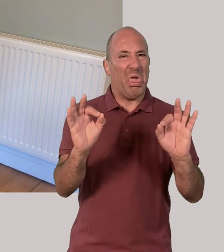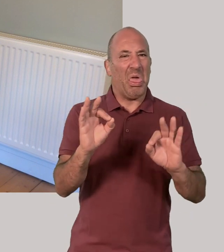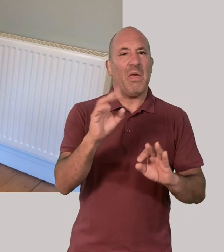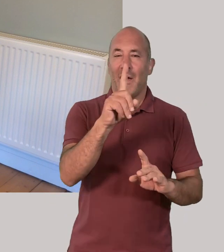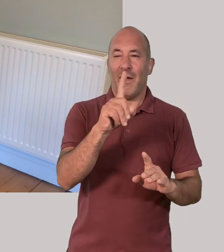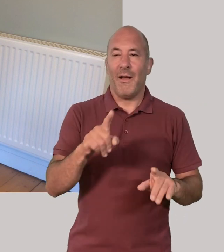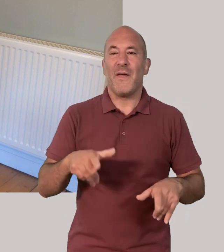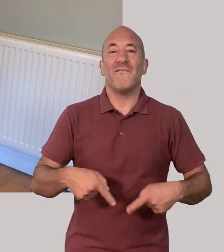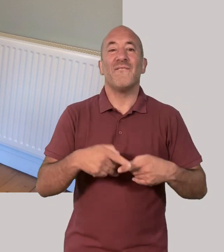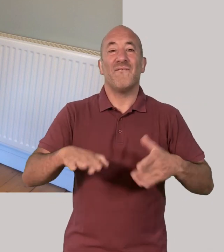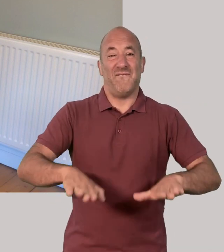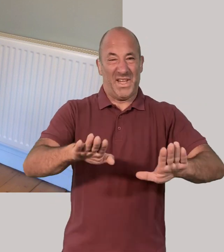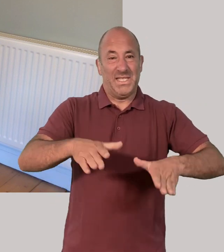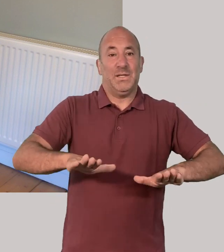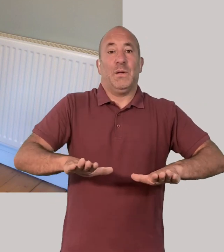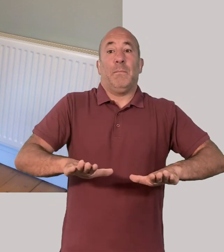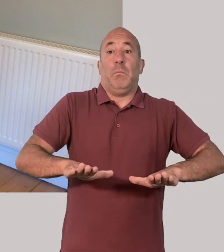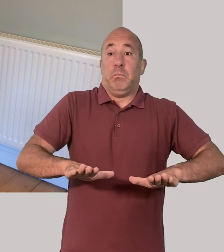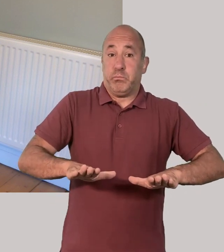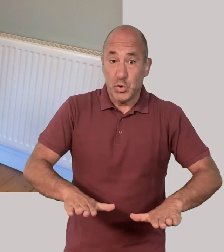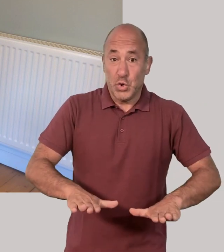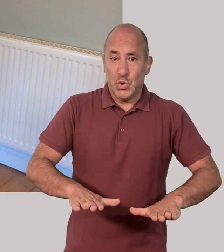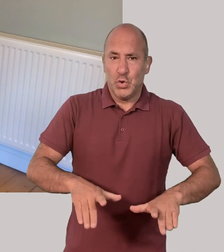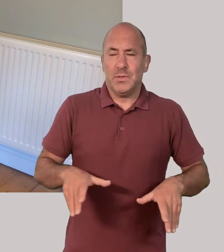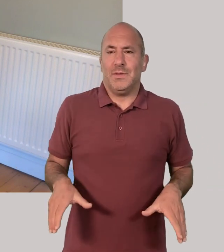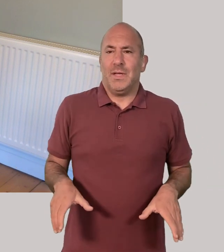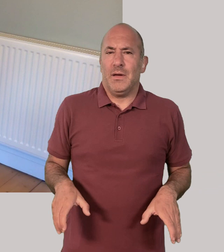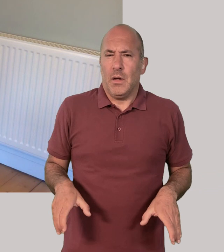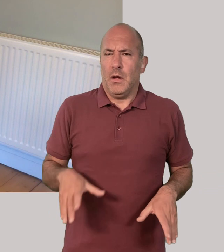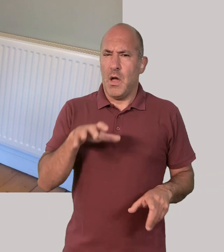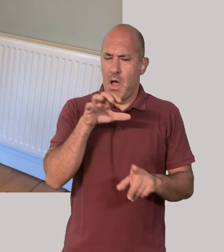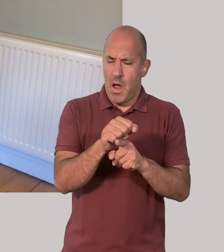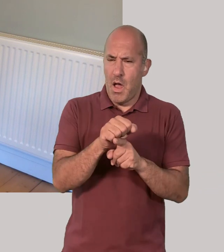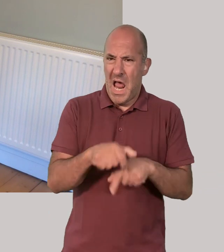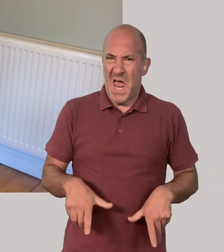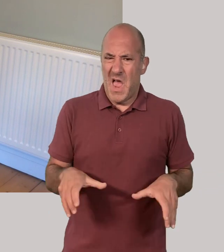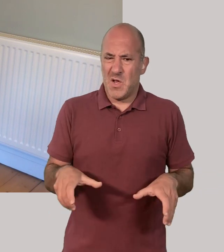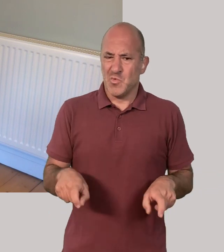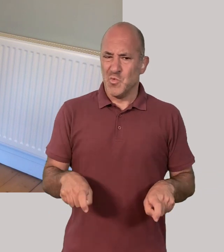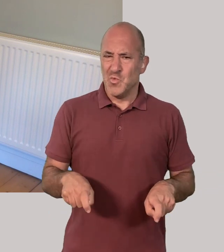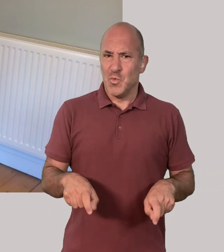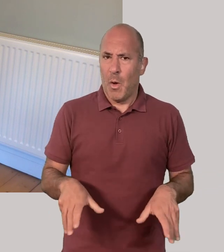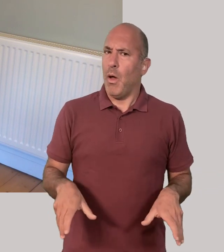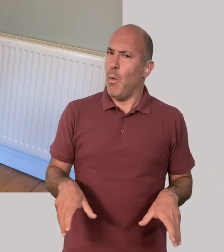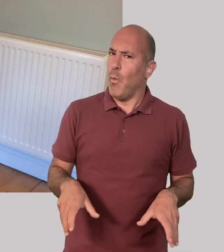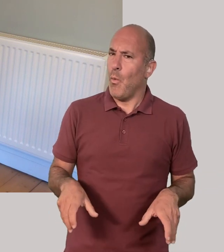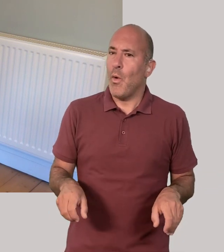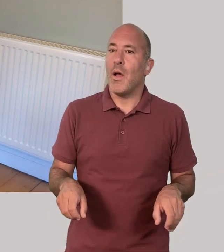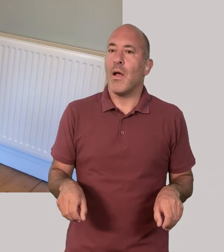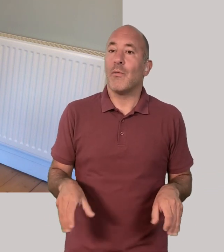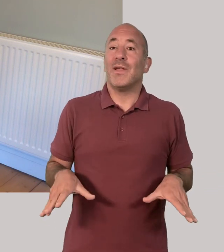you press your own feet down, notice it gets a little bit tighter in your legs. And then